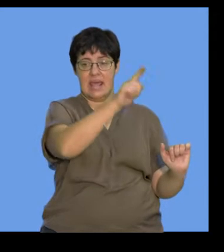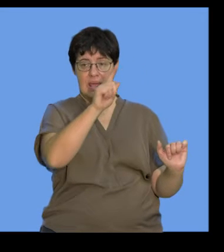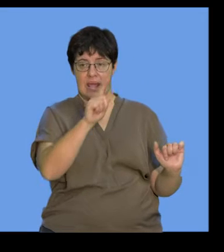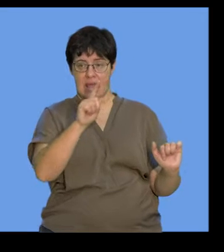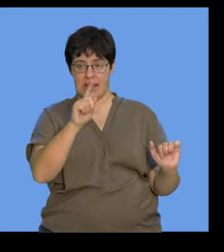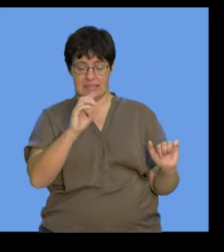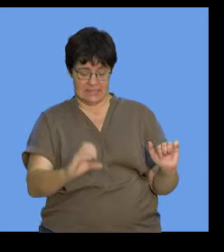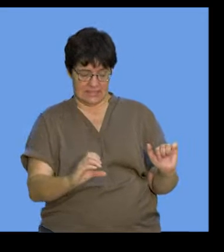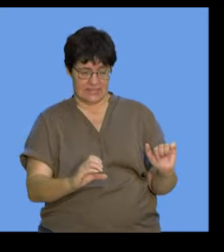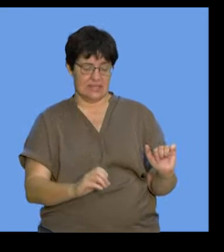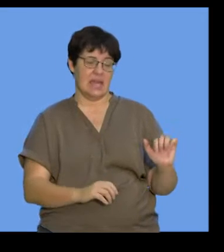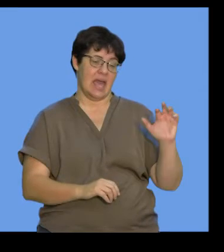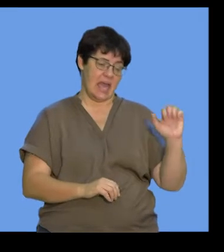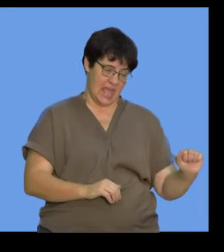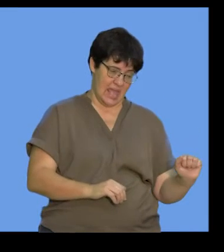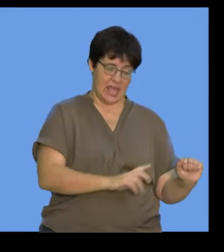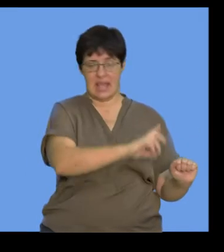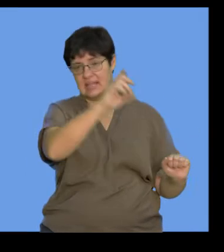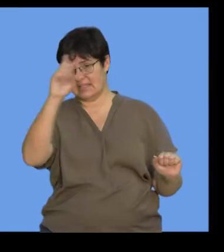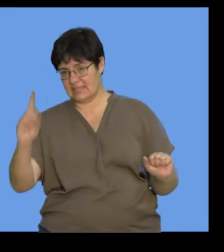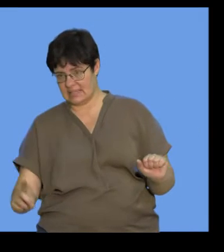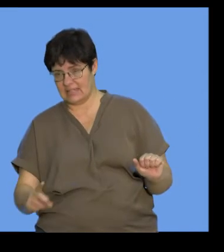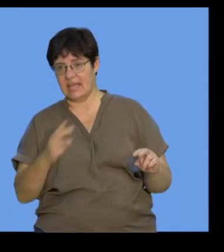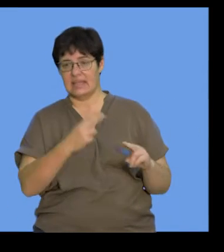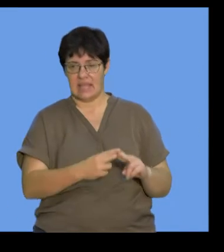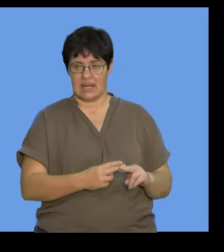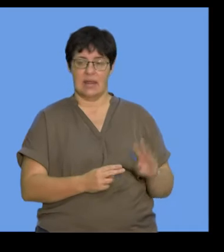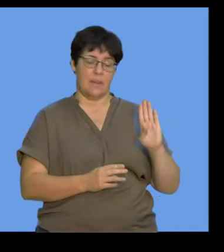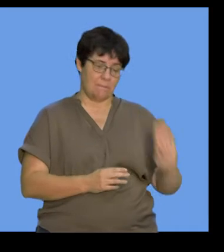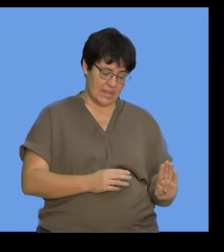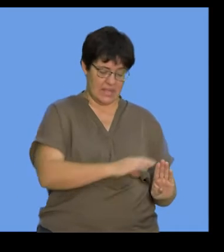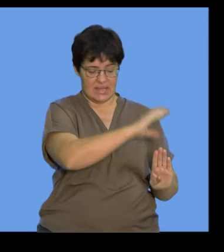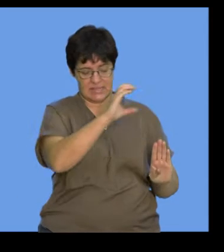each bracket. And you multiply them. That's what FOIL is about.